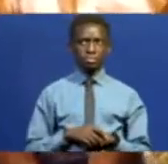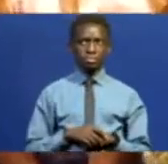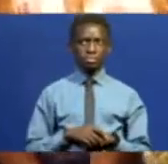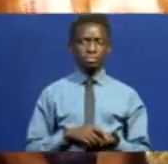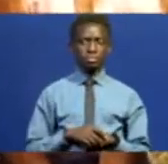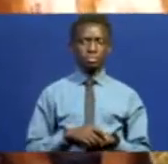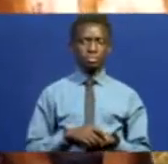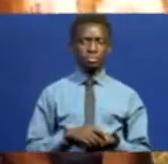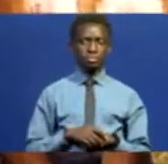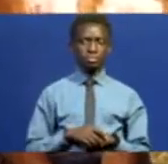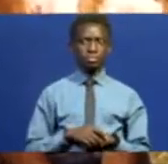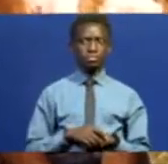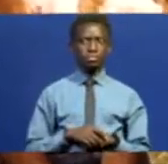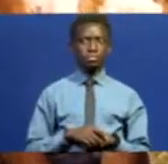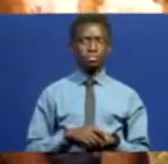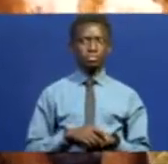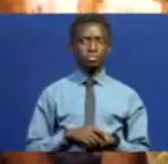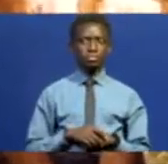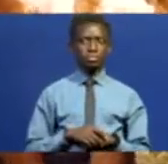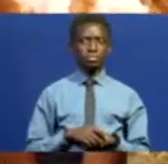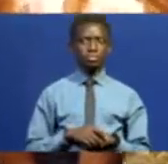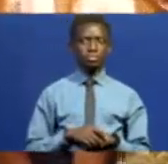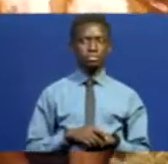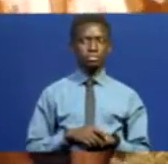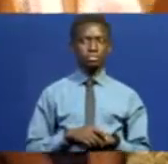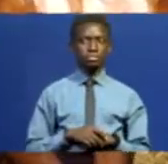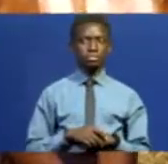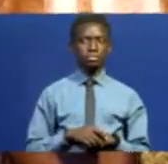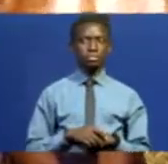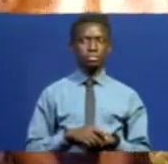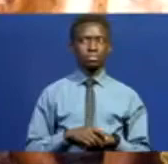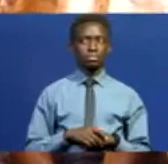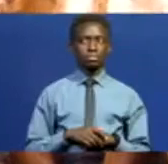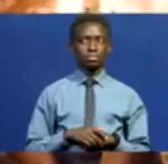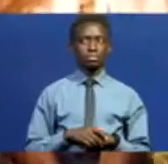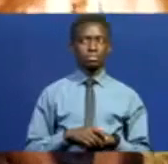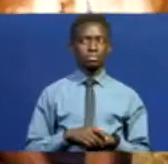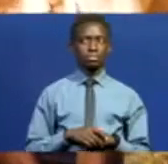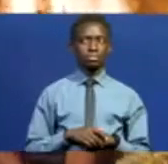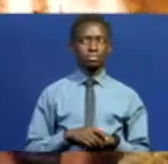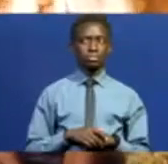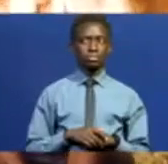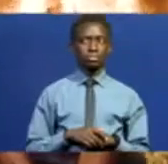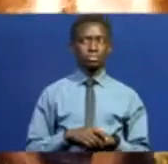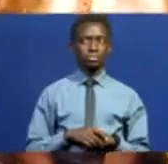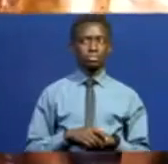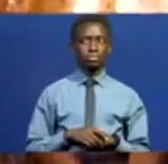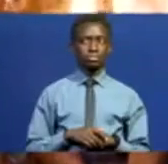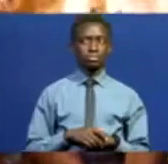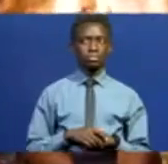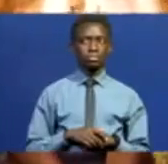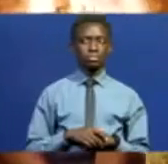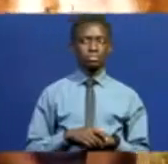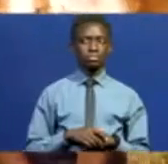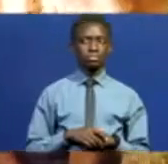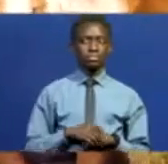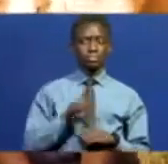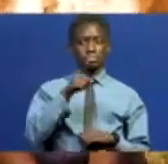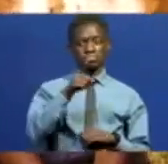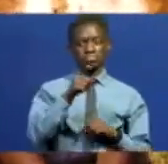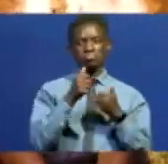Jacqueline Masharia for Cinemas and Theatre. Lakini unajua hiyo iko fiti. Sasa